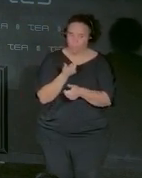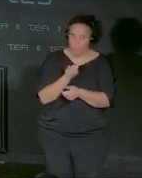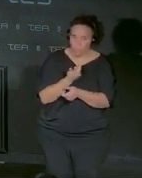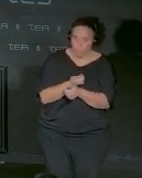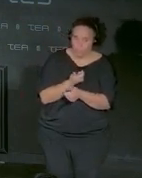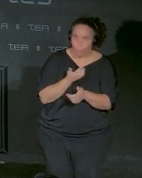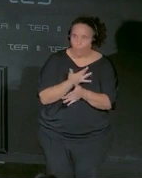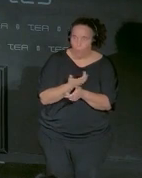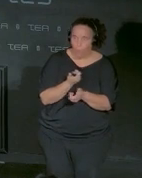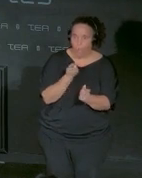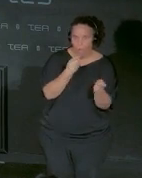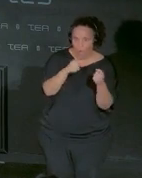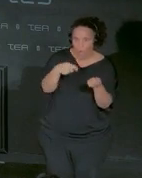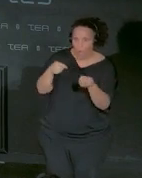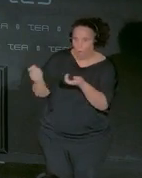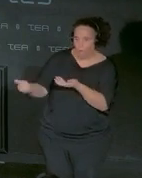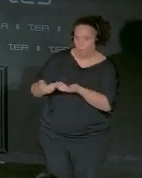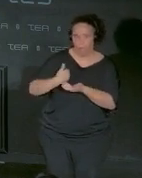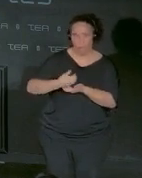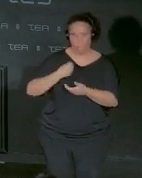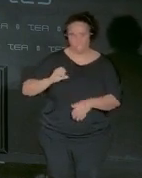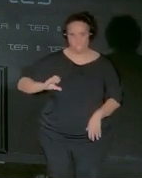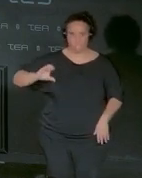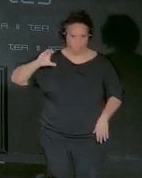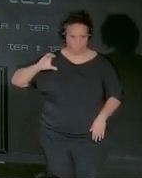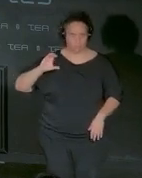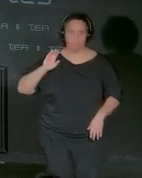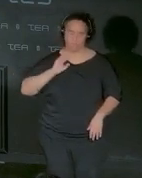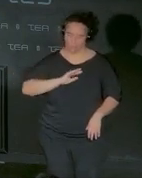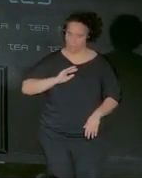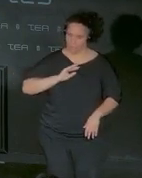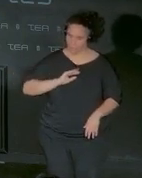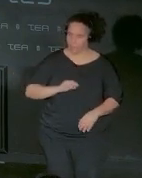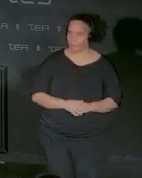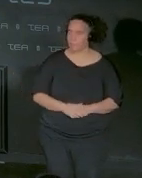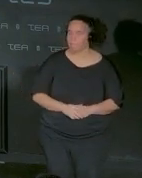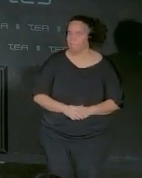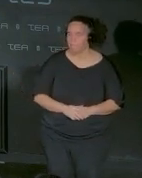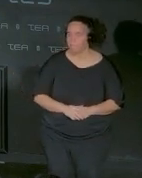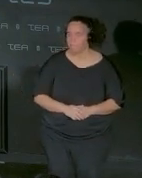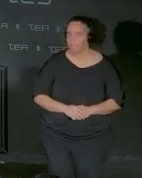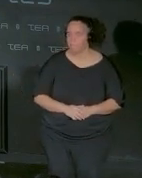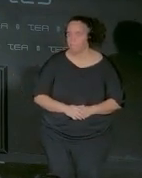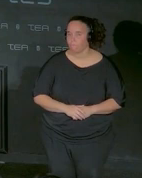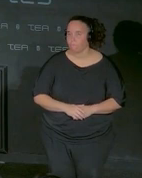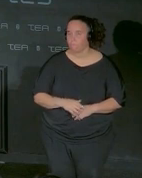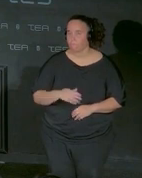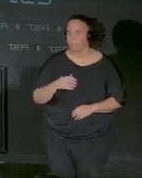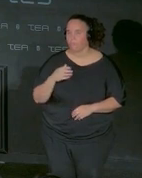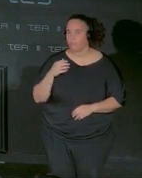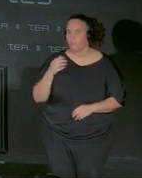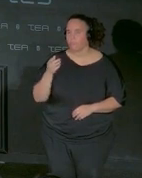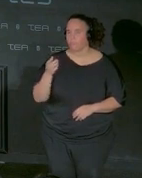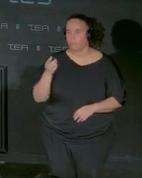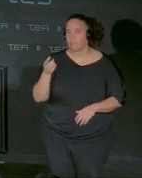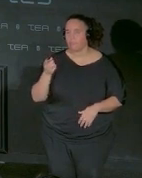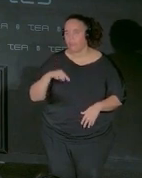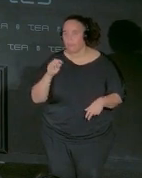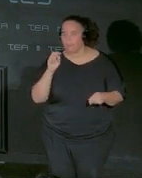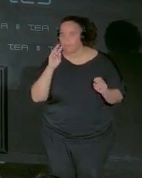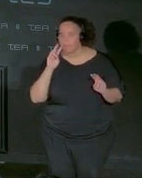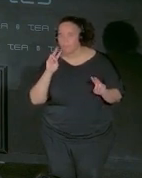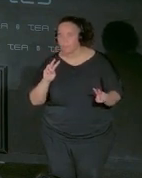do with our cultural fund is that we provide leverage to studios, because if you want to be seen as a game on a platform, you